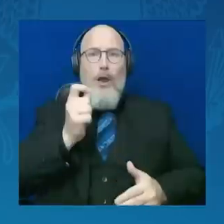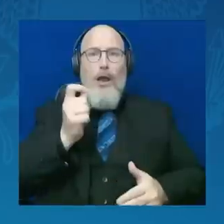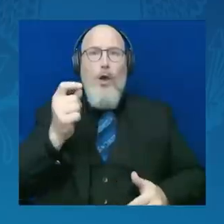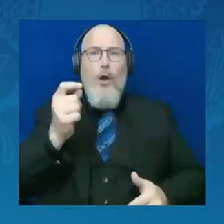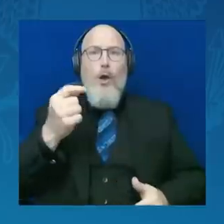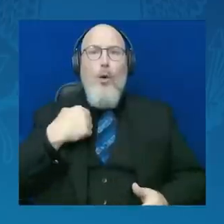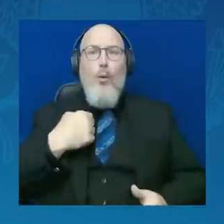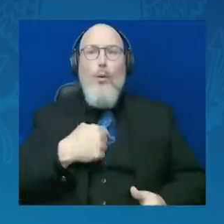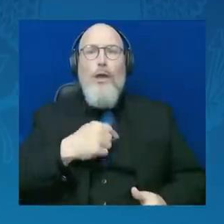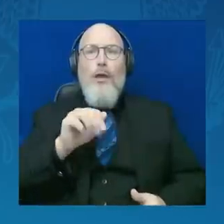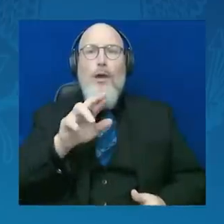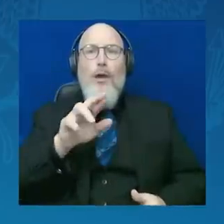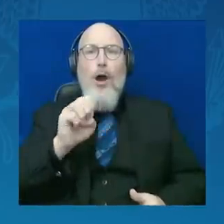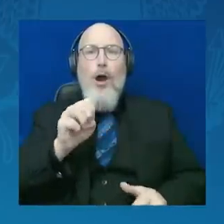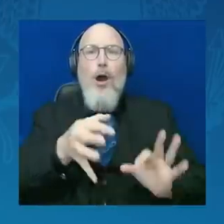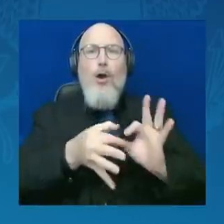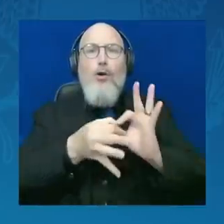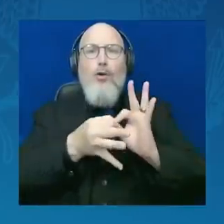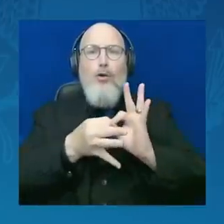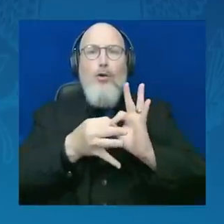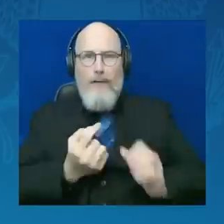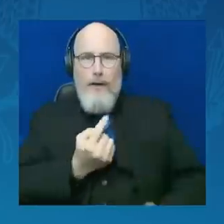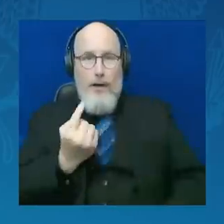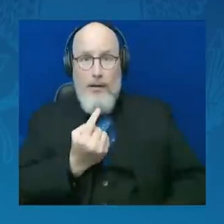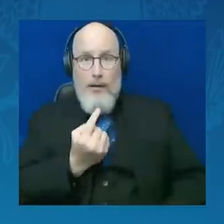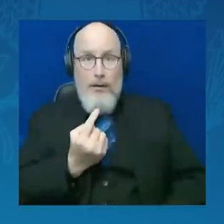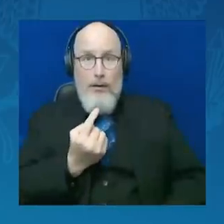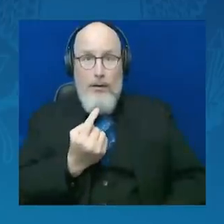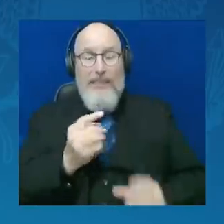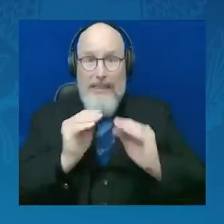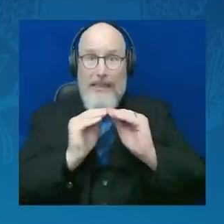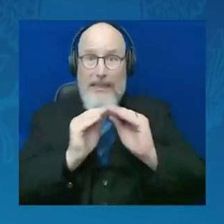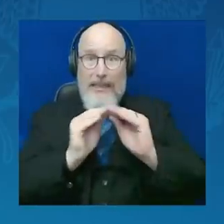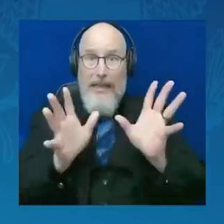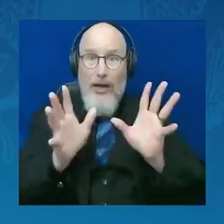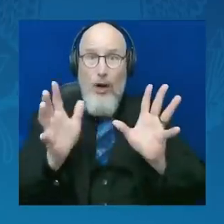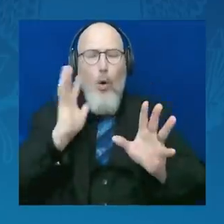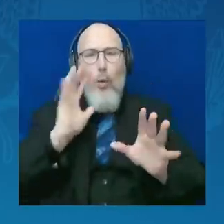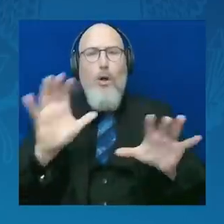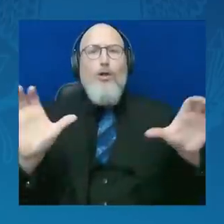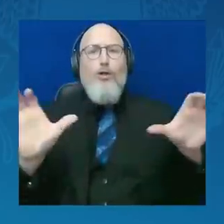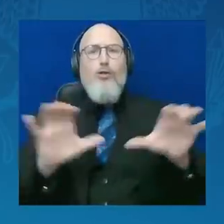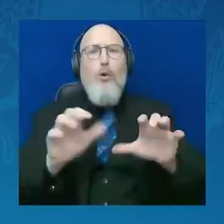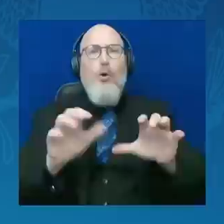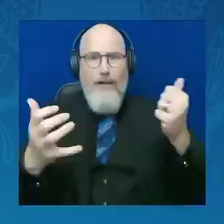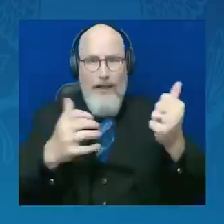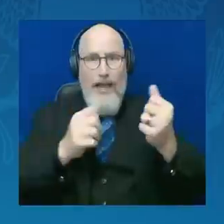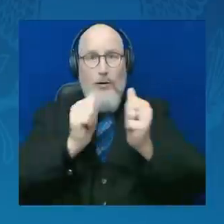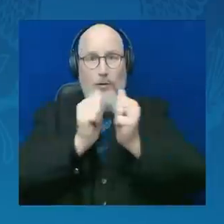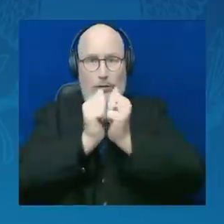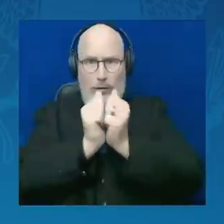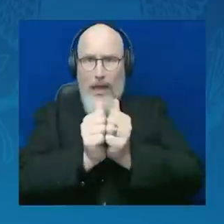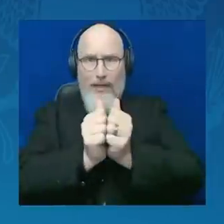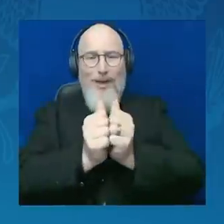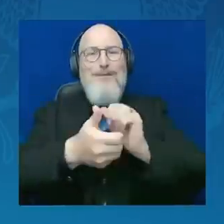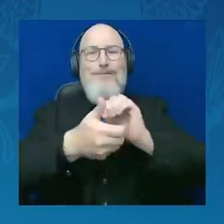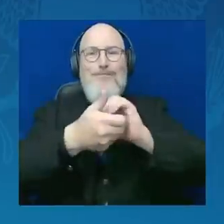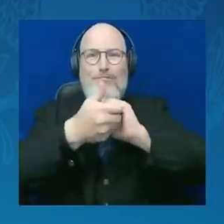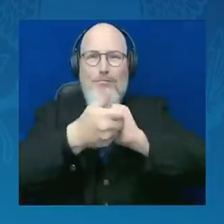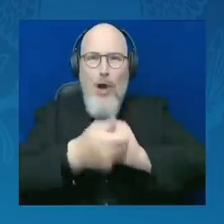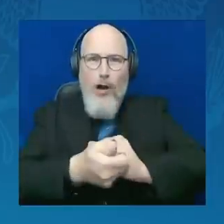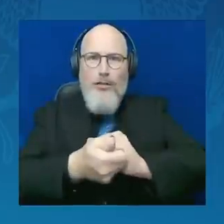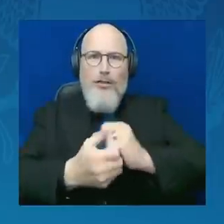everything together in partnership, in solidarity, to support what is necessary at this very